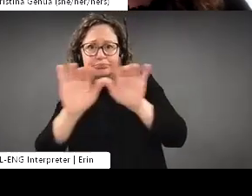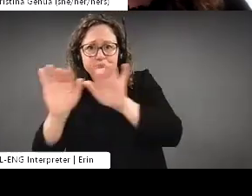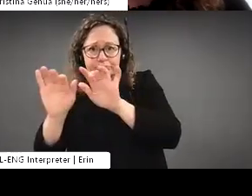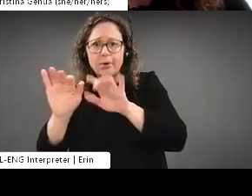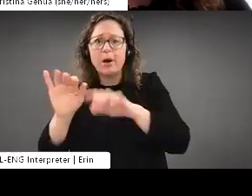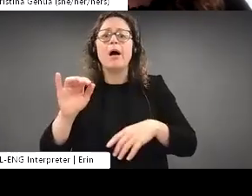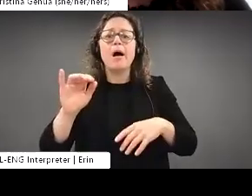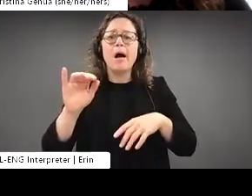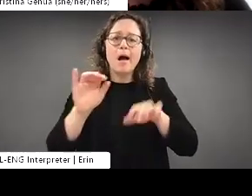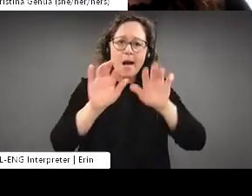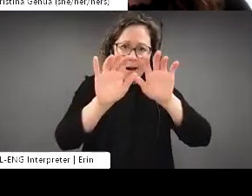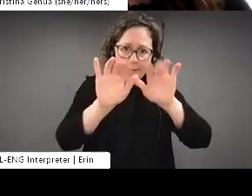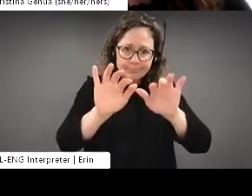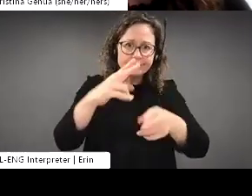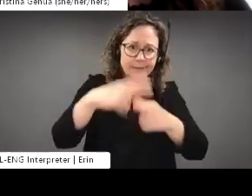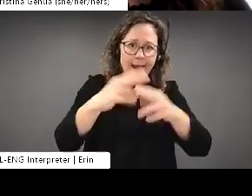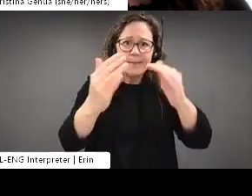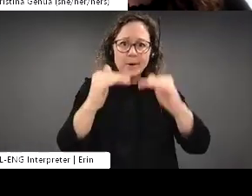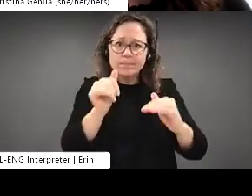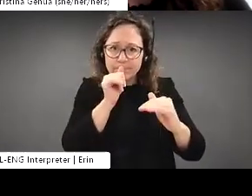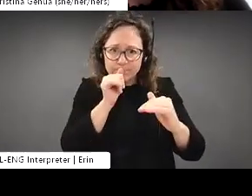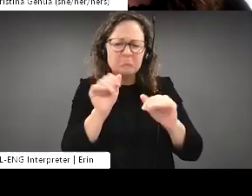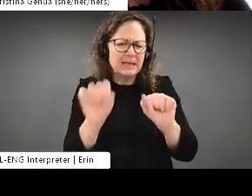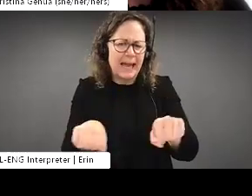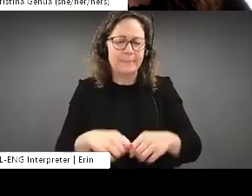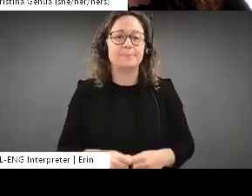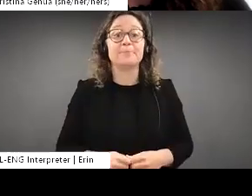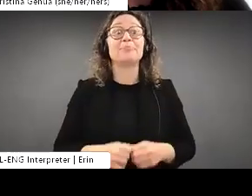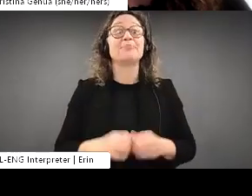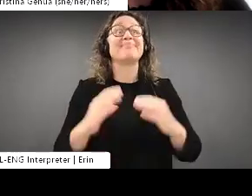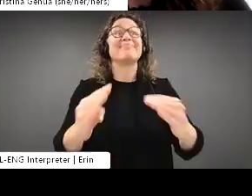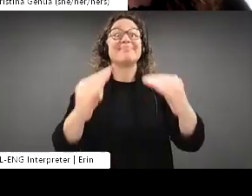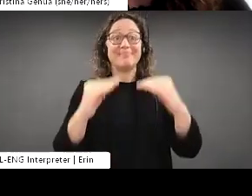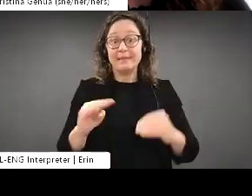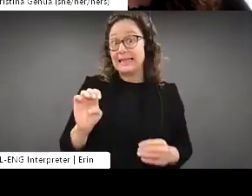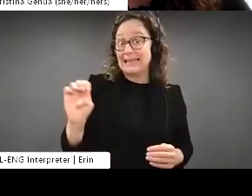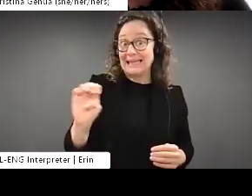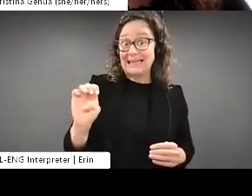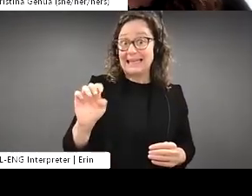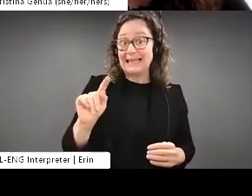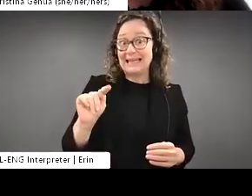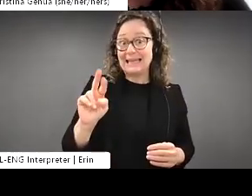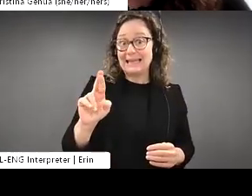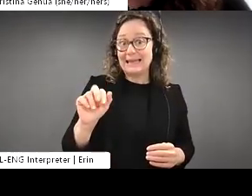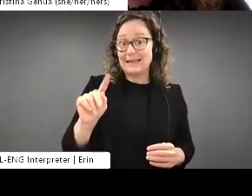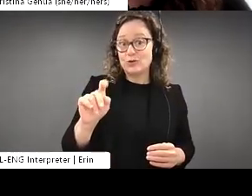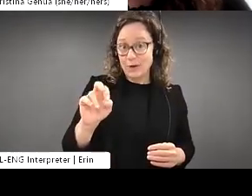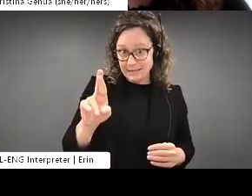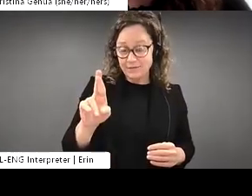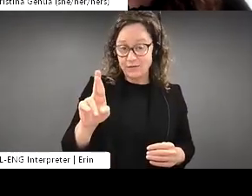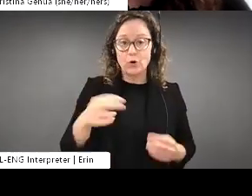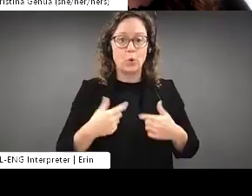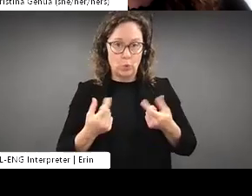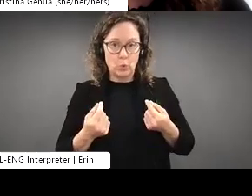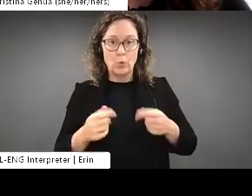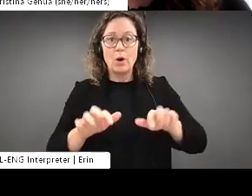bank account. And then an e-transfer is when you send money to someone else over the internet using a computer, a tablet,